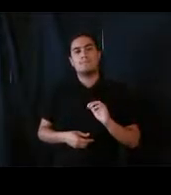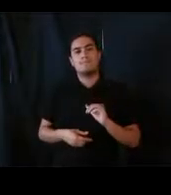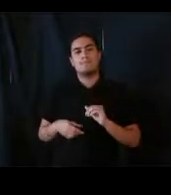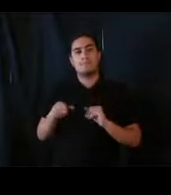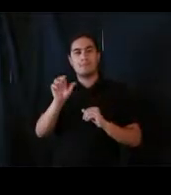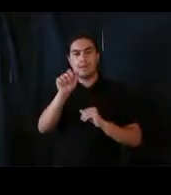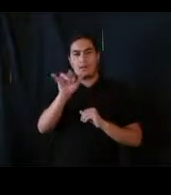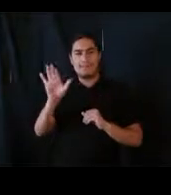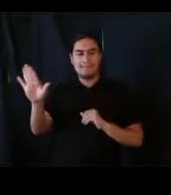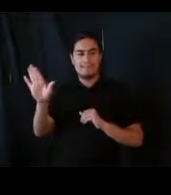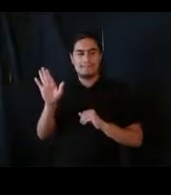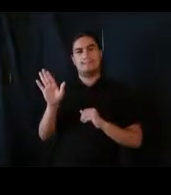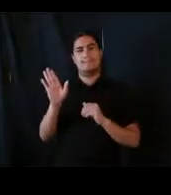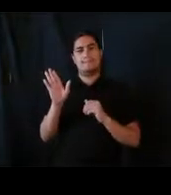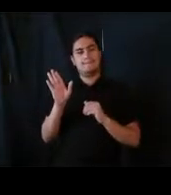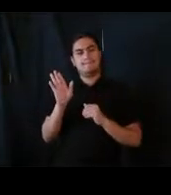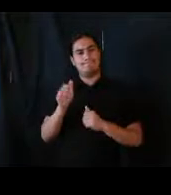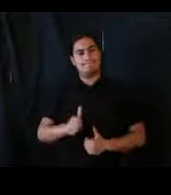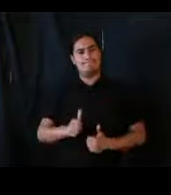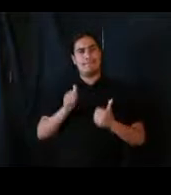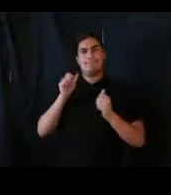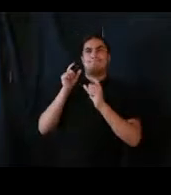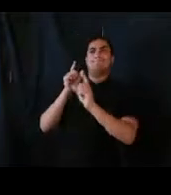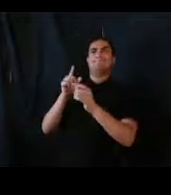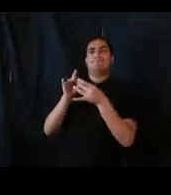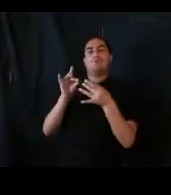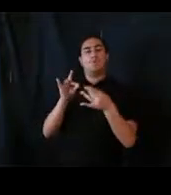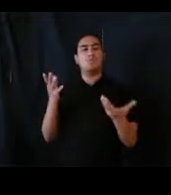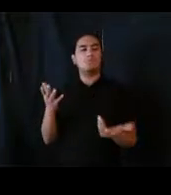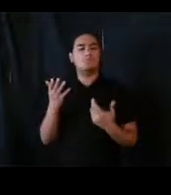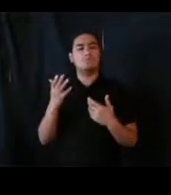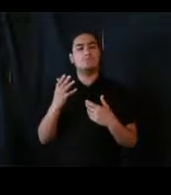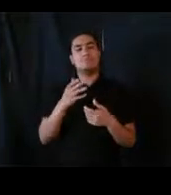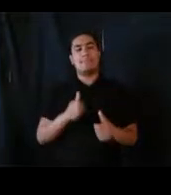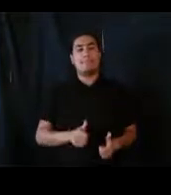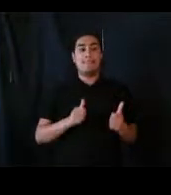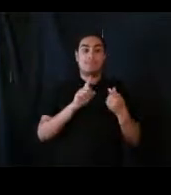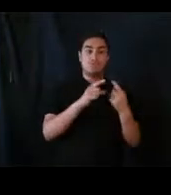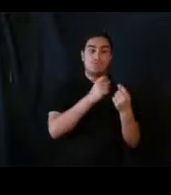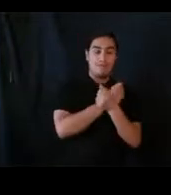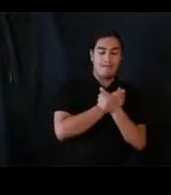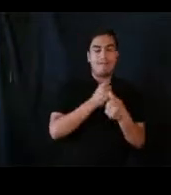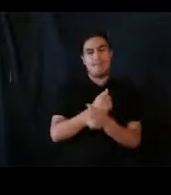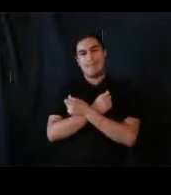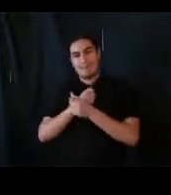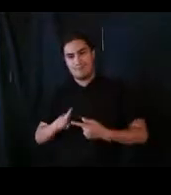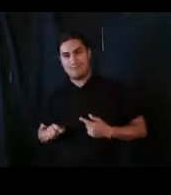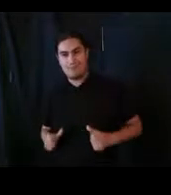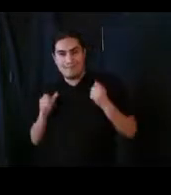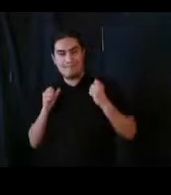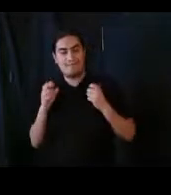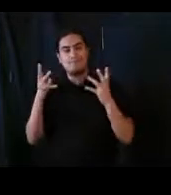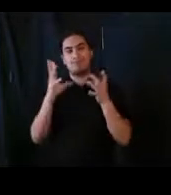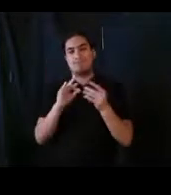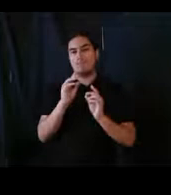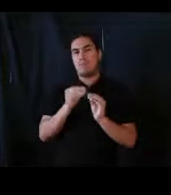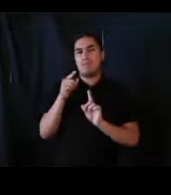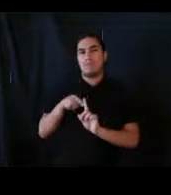motto was live to love and and loved to live and this will make some more sense as i talk a little bit more about